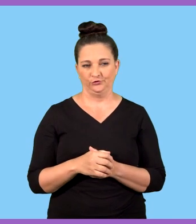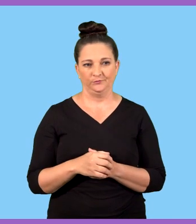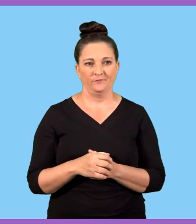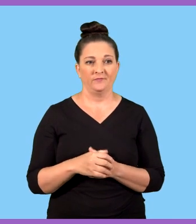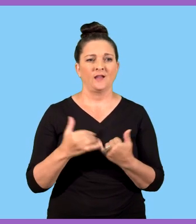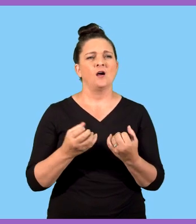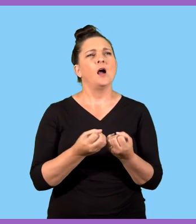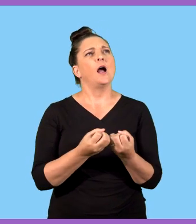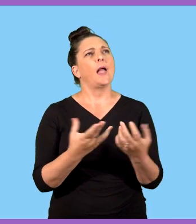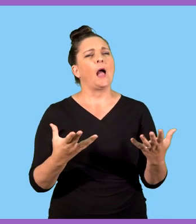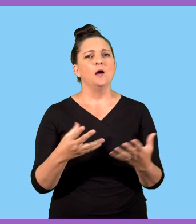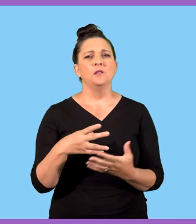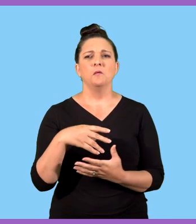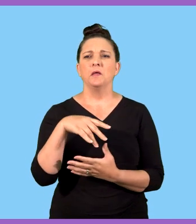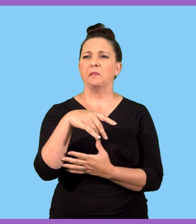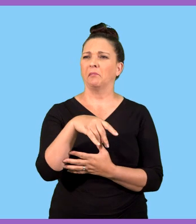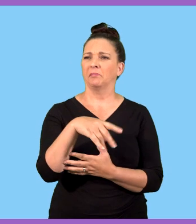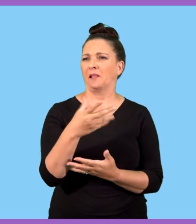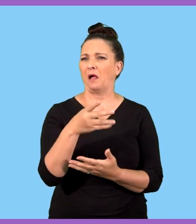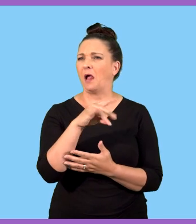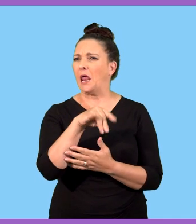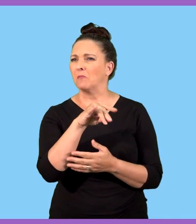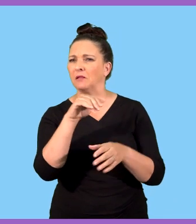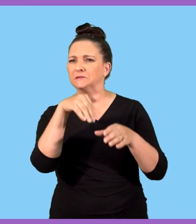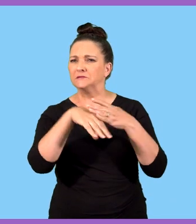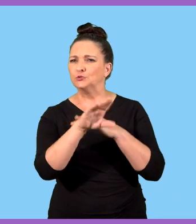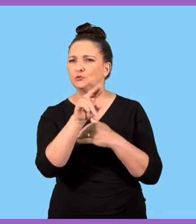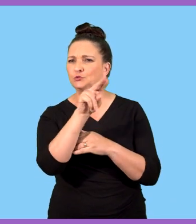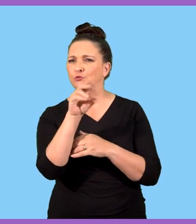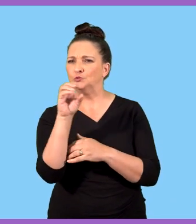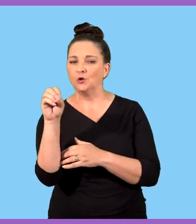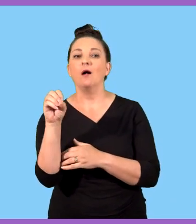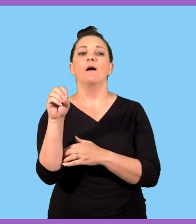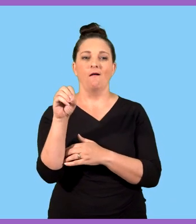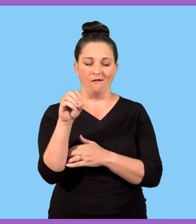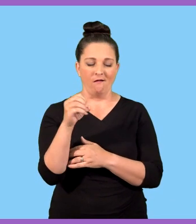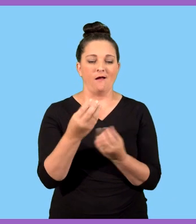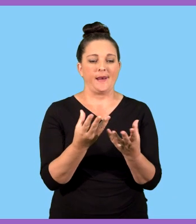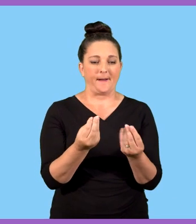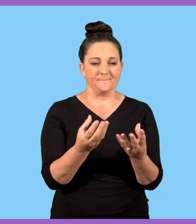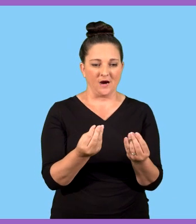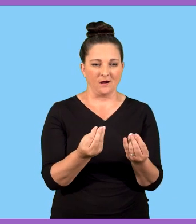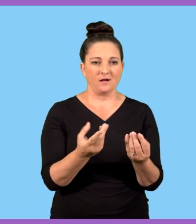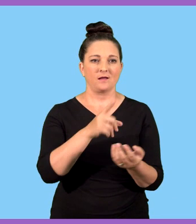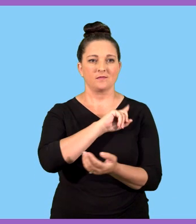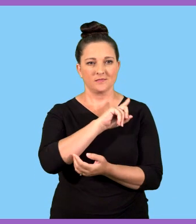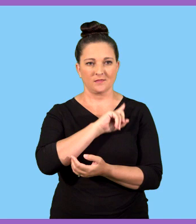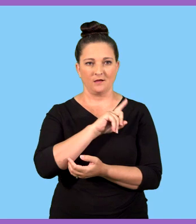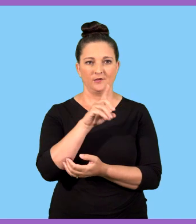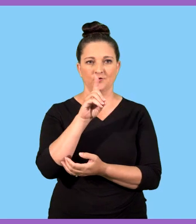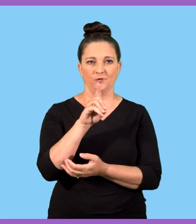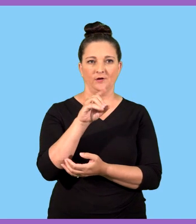of animals in the zoo. All right, again, if you think about that, we're dealing with a number, so that would be discrete.